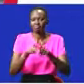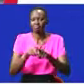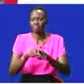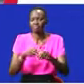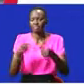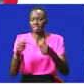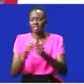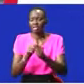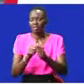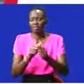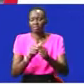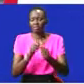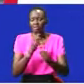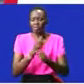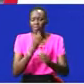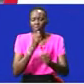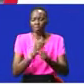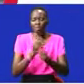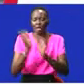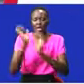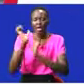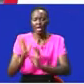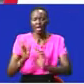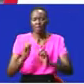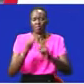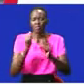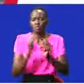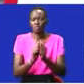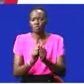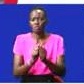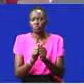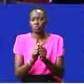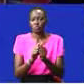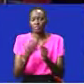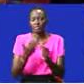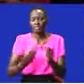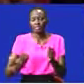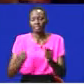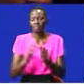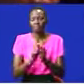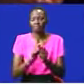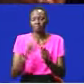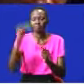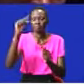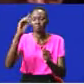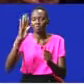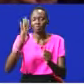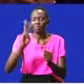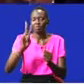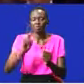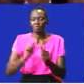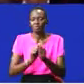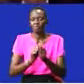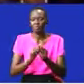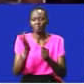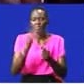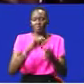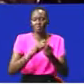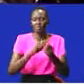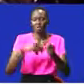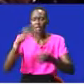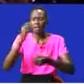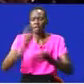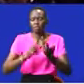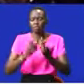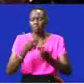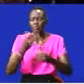koda tich modhuro moewo gima noendo child labor. Gender-based violence then translates to high numbers of